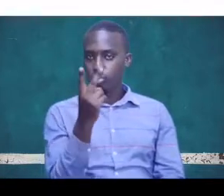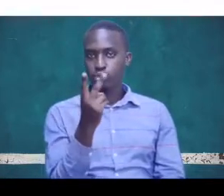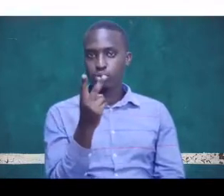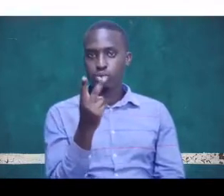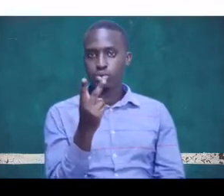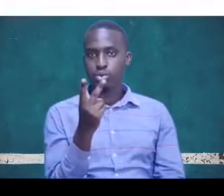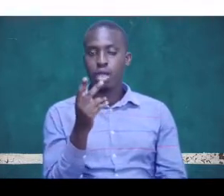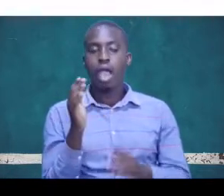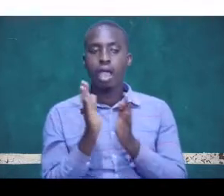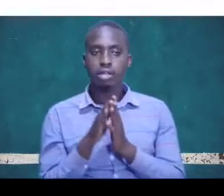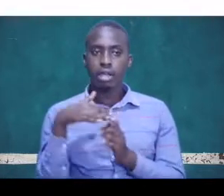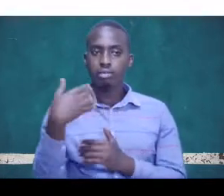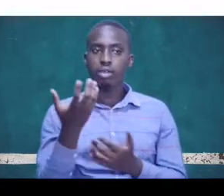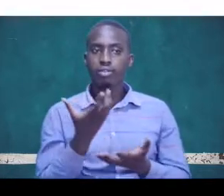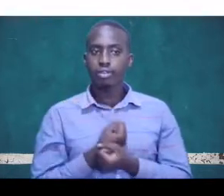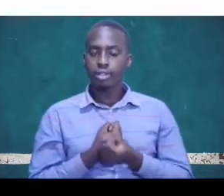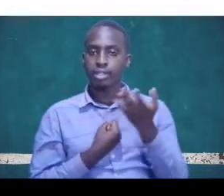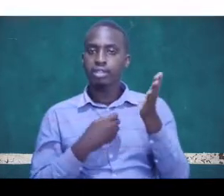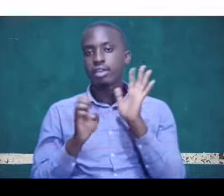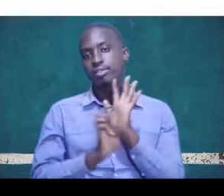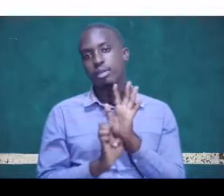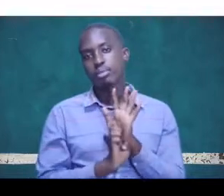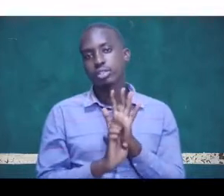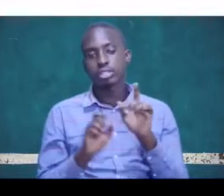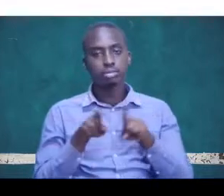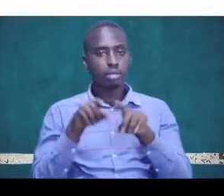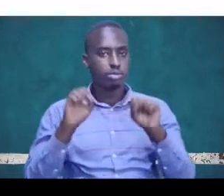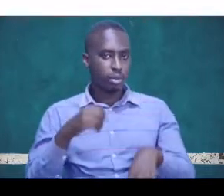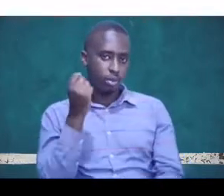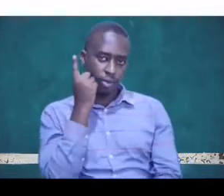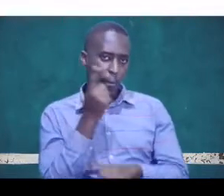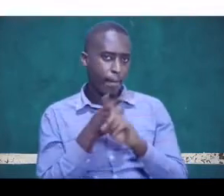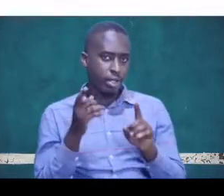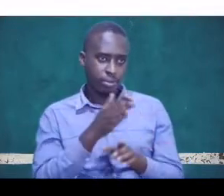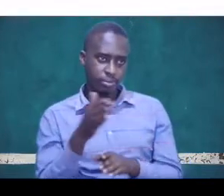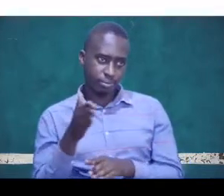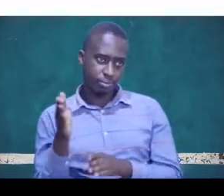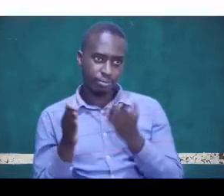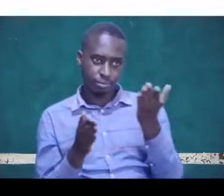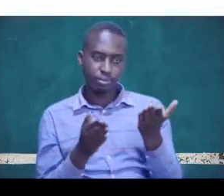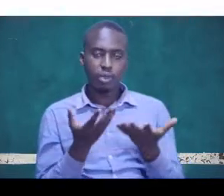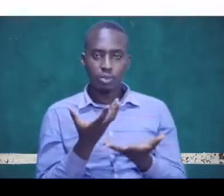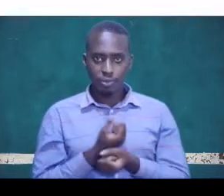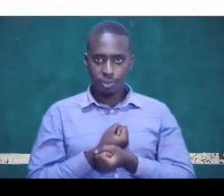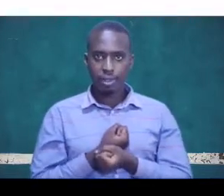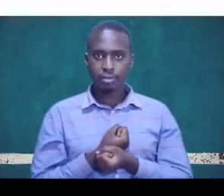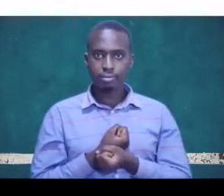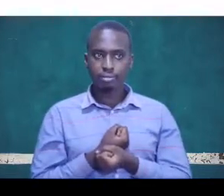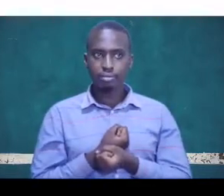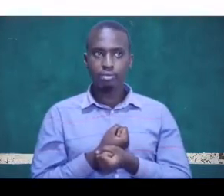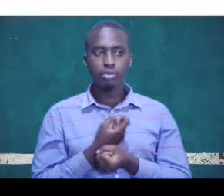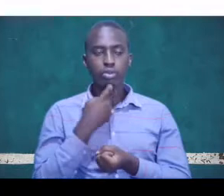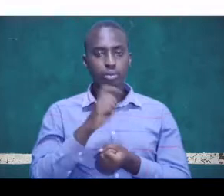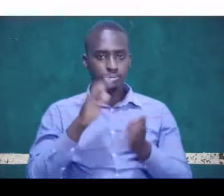hydrogen. And then we have, these are the examples that you can understand. But the side here is what I want you now